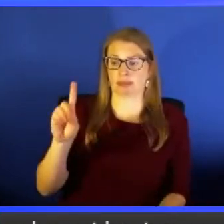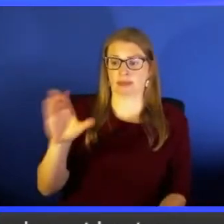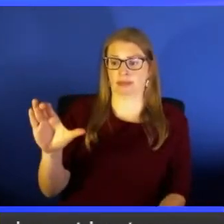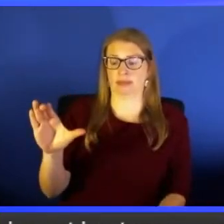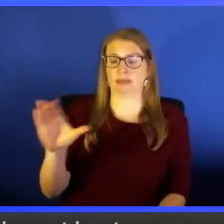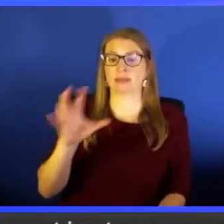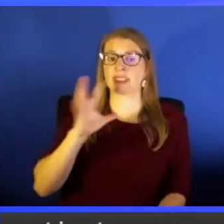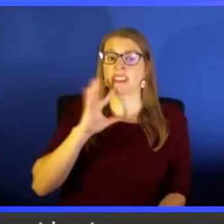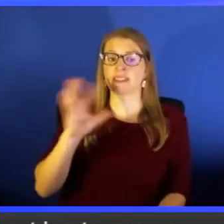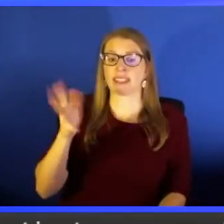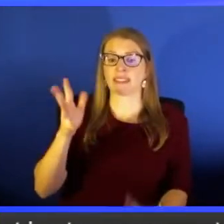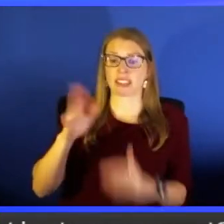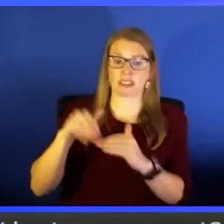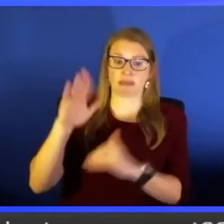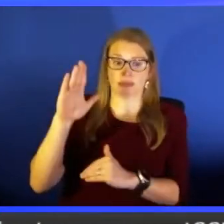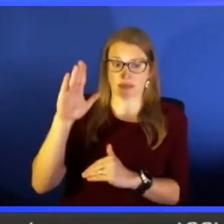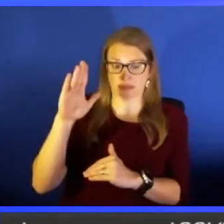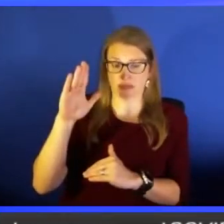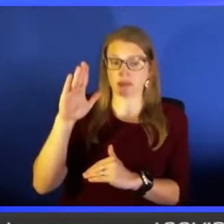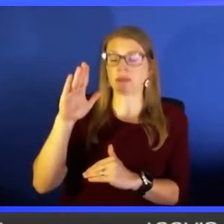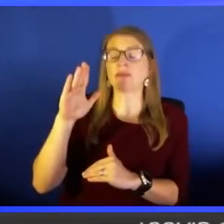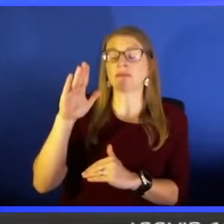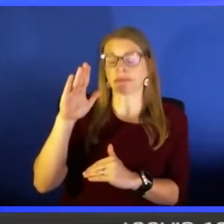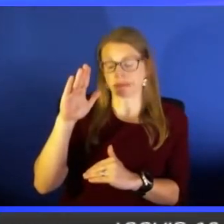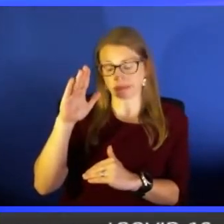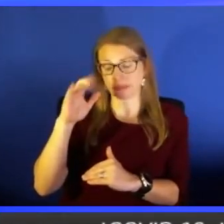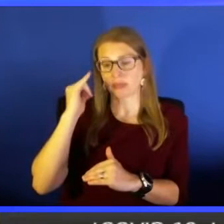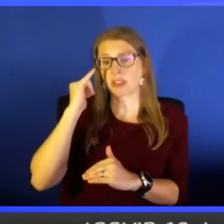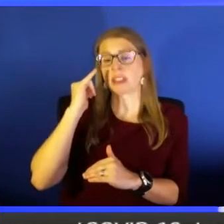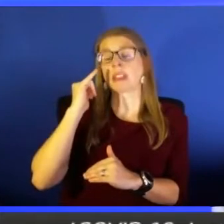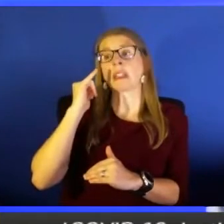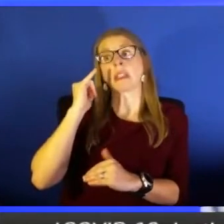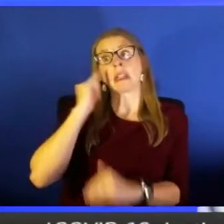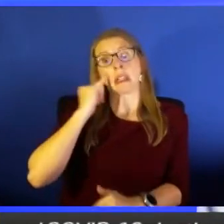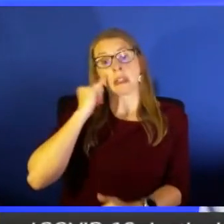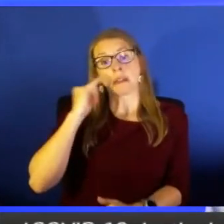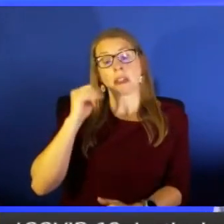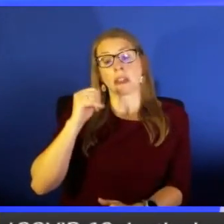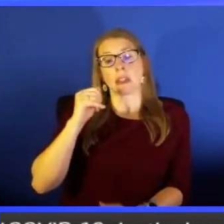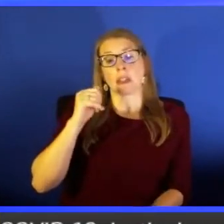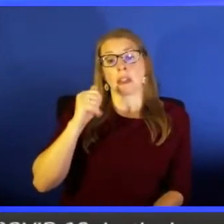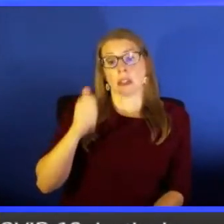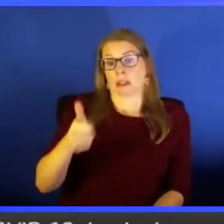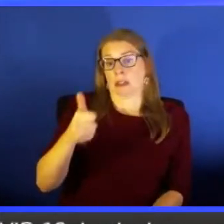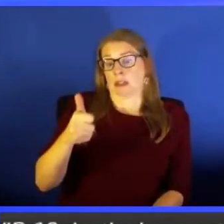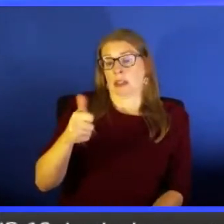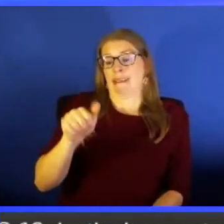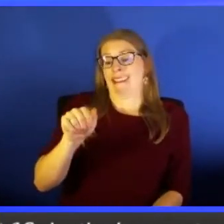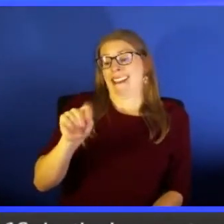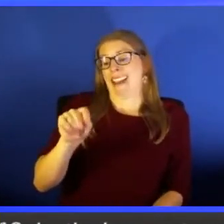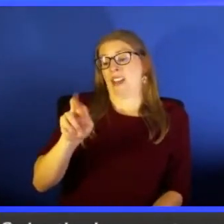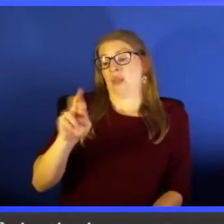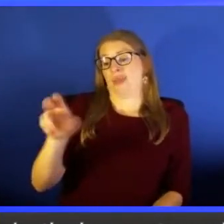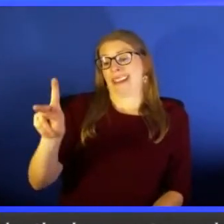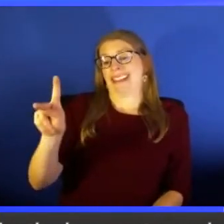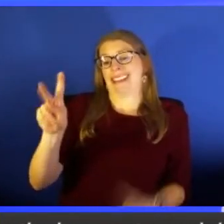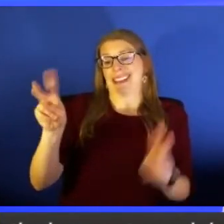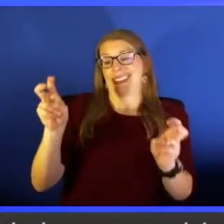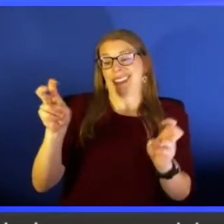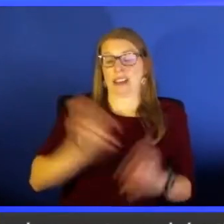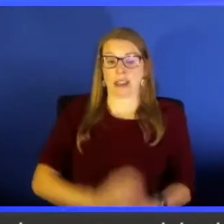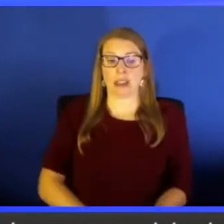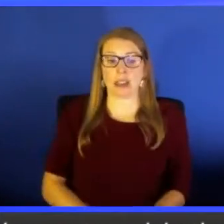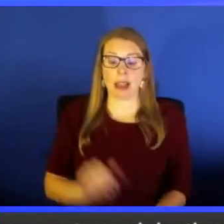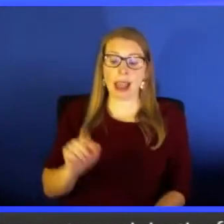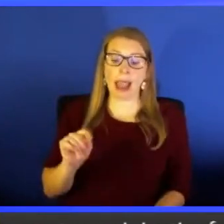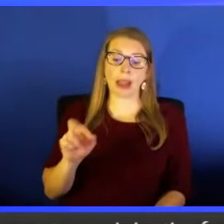and older, certainly if you are otherwise at risk, and the terms of at risk are